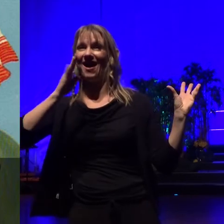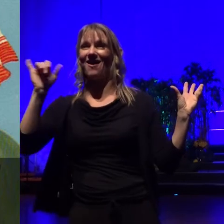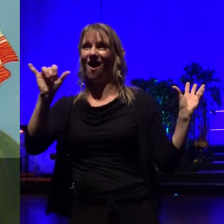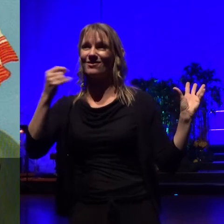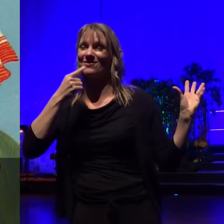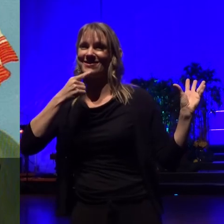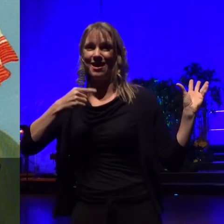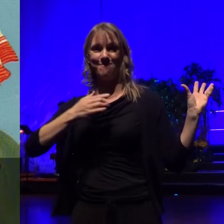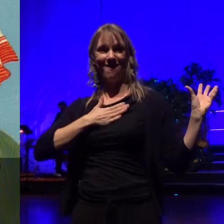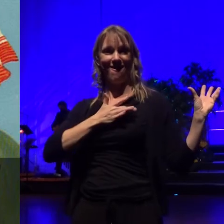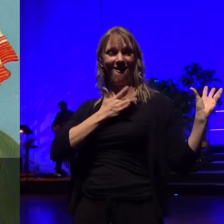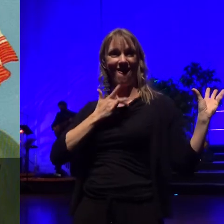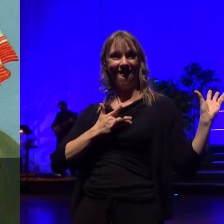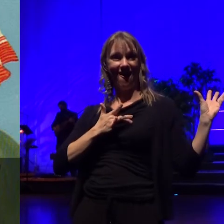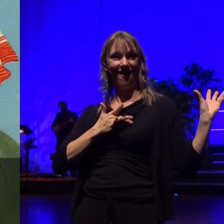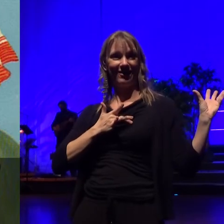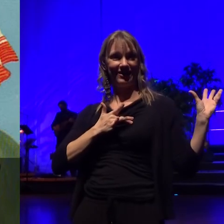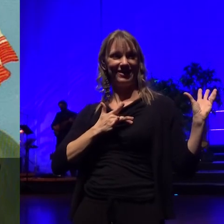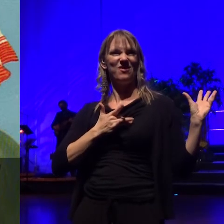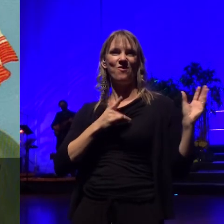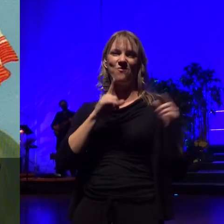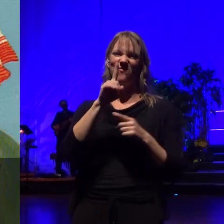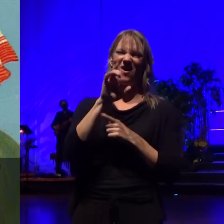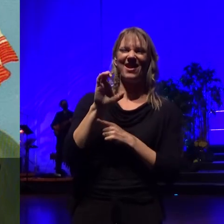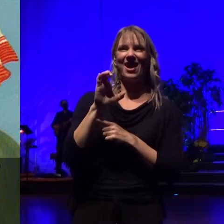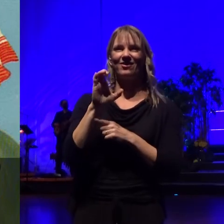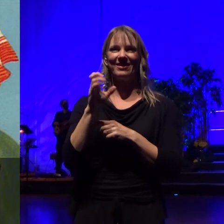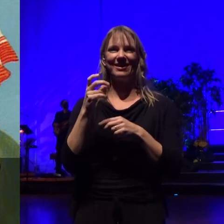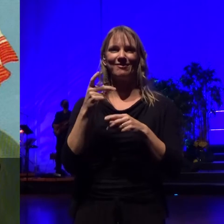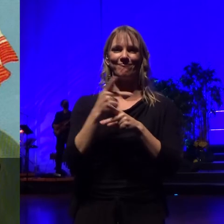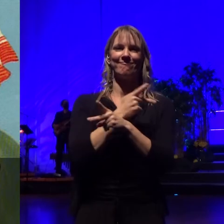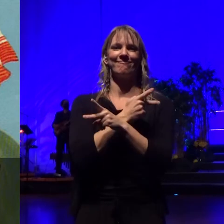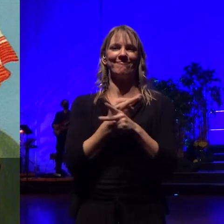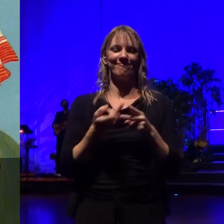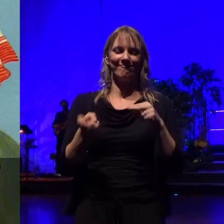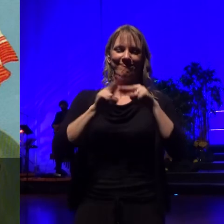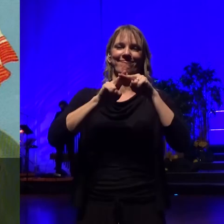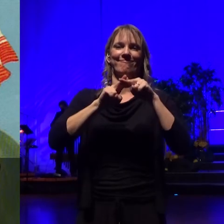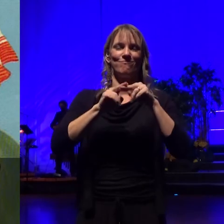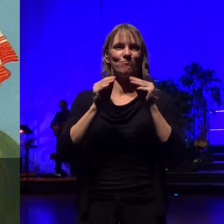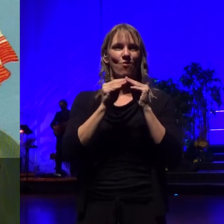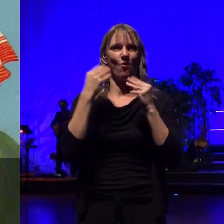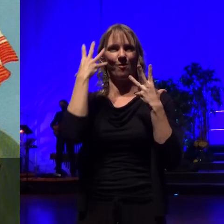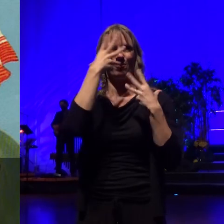heart and made it 100 times more beautiful.